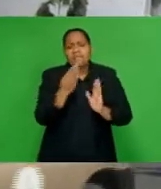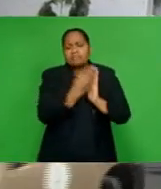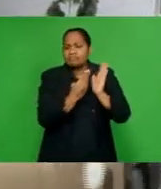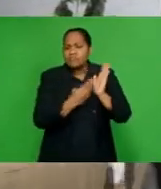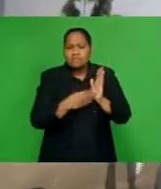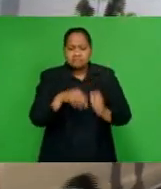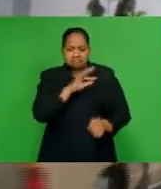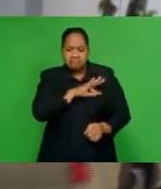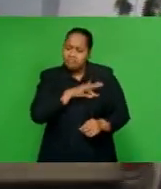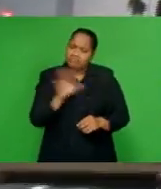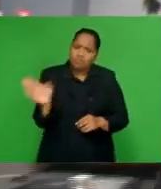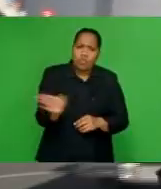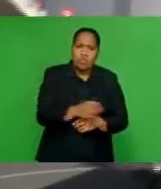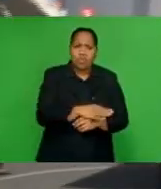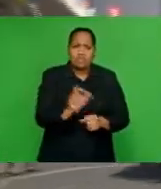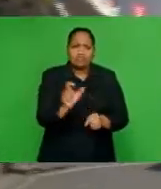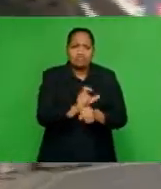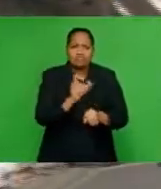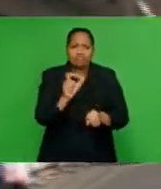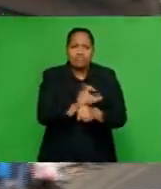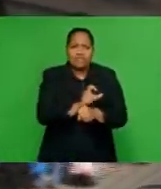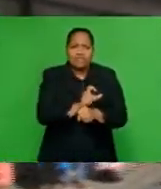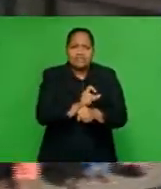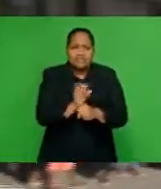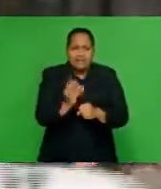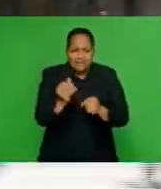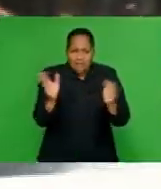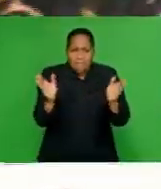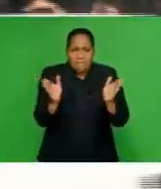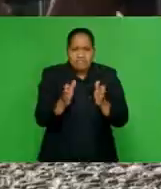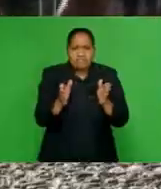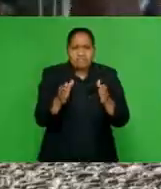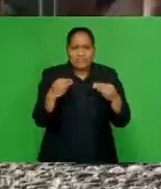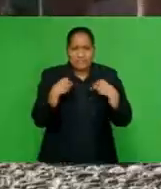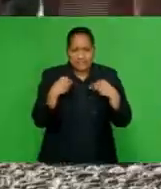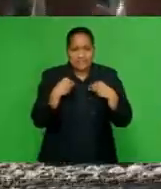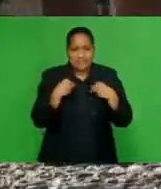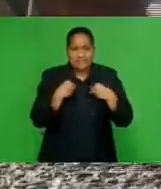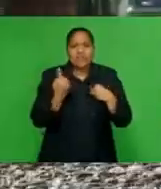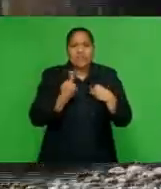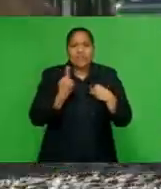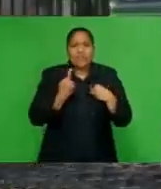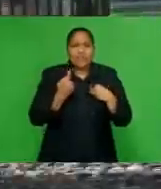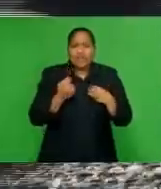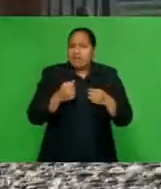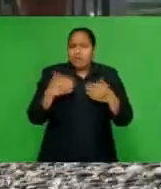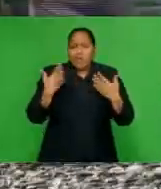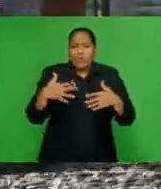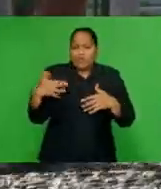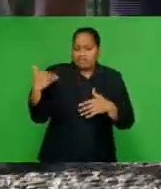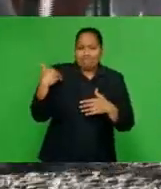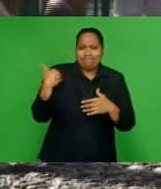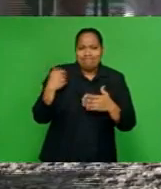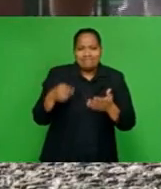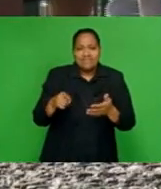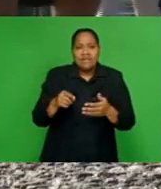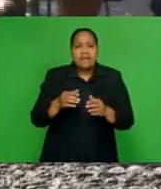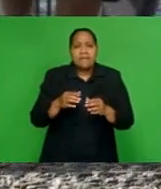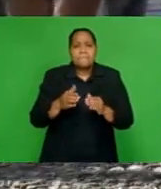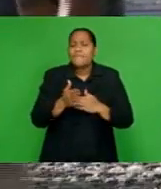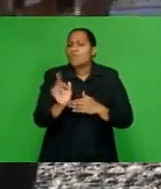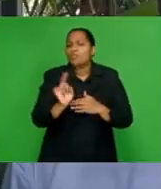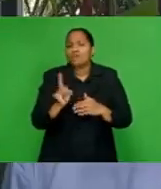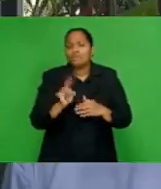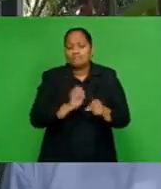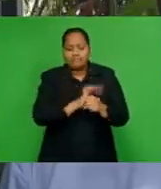also creates a level playing field for micro, small and medium enterprises who have been greatly impacted by the COVID-19